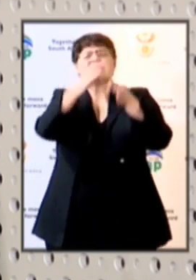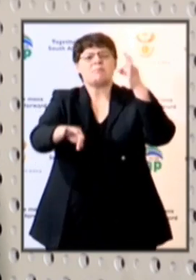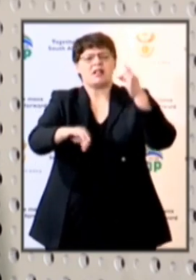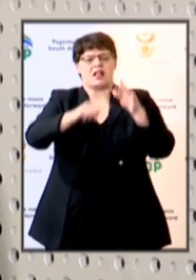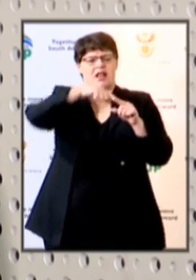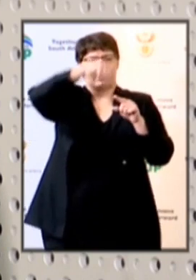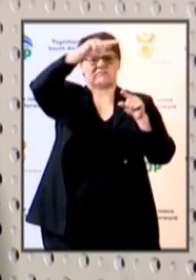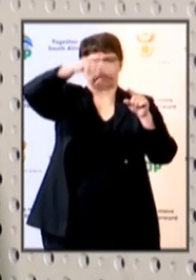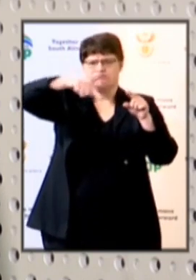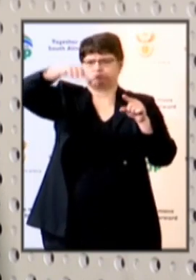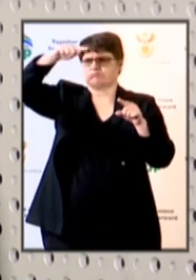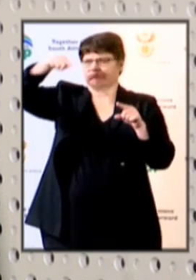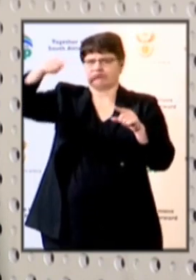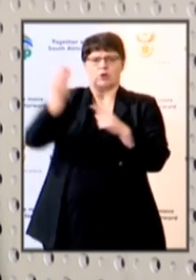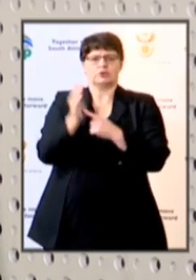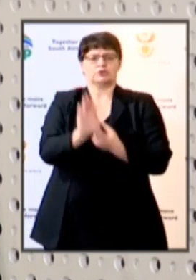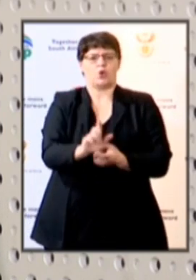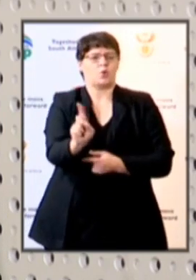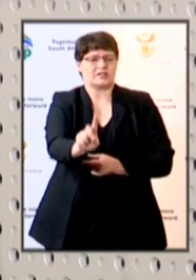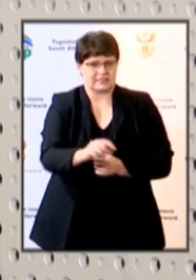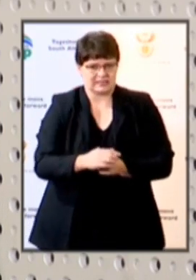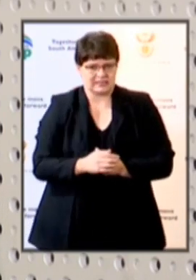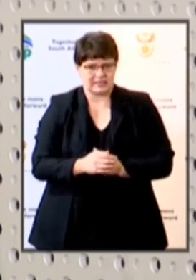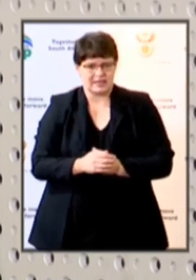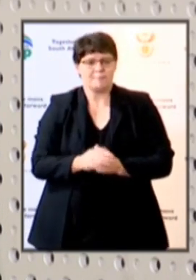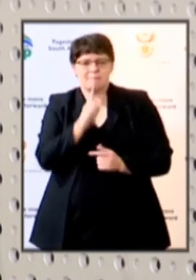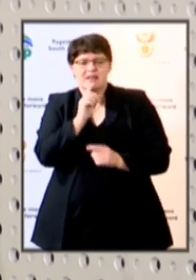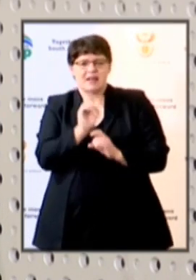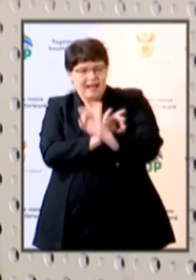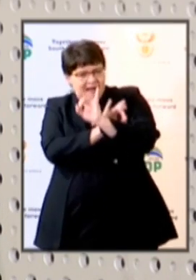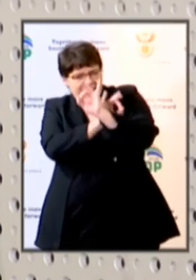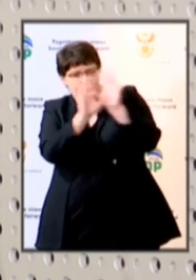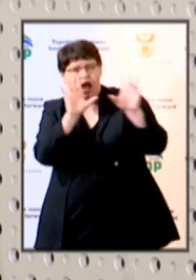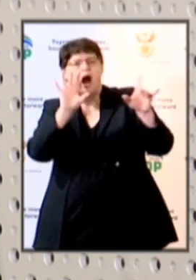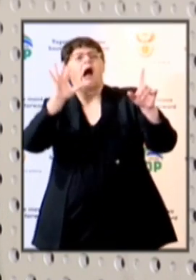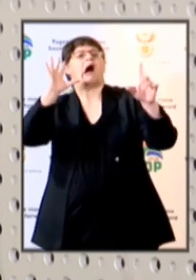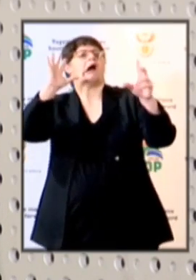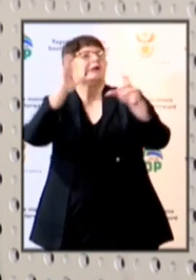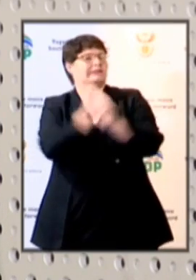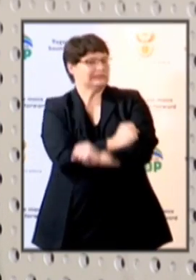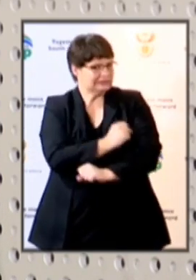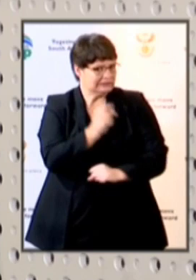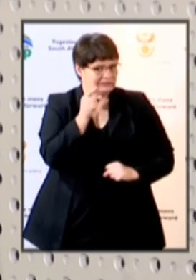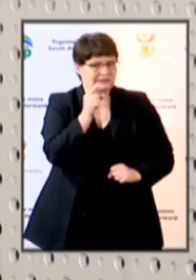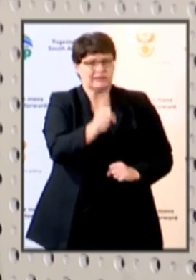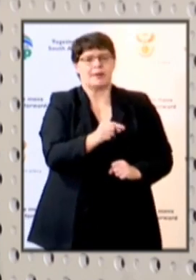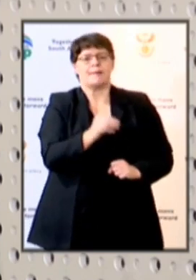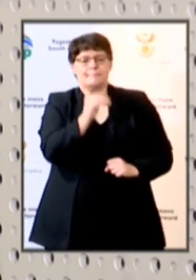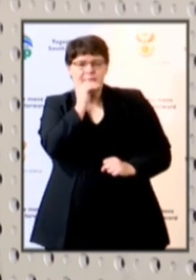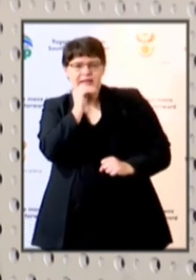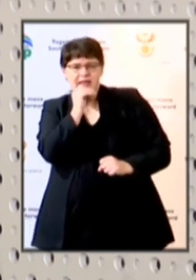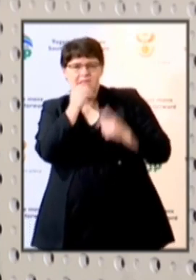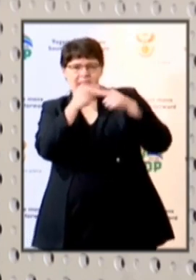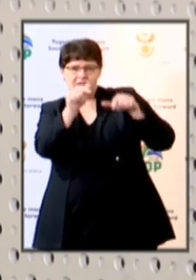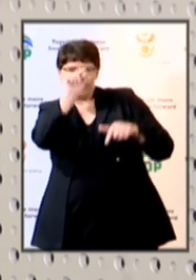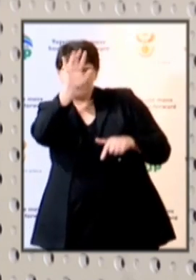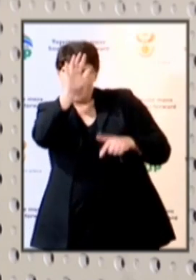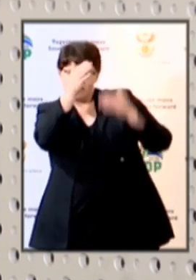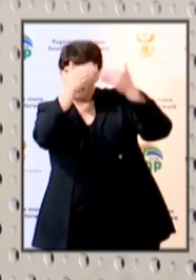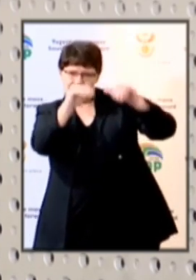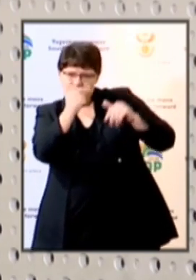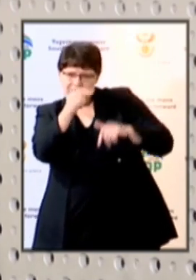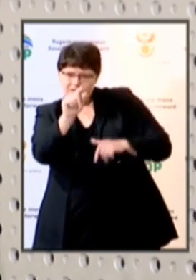simple graphic that will show in very clear ways what is envisaged in level four. What